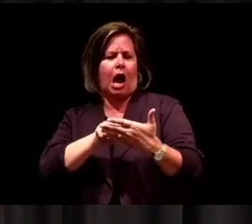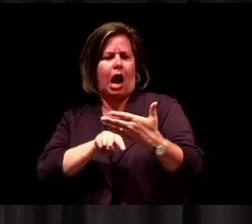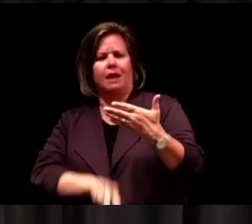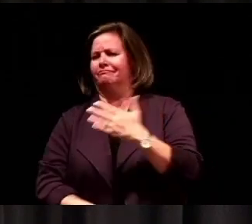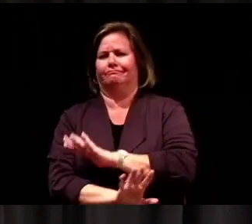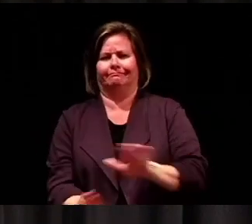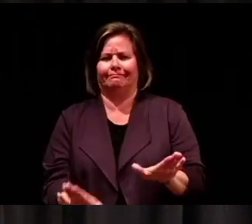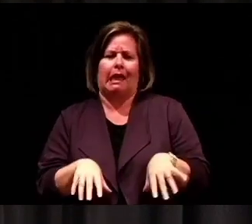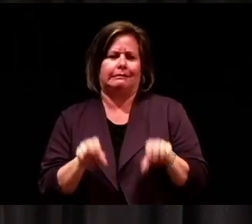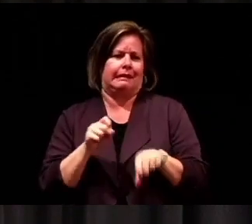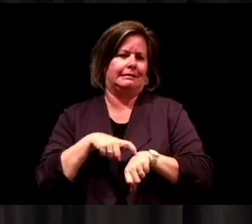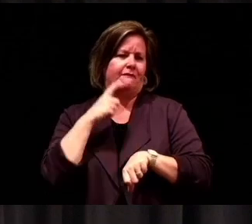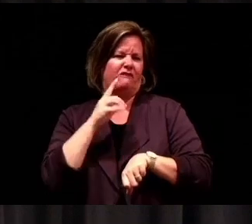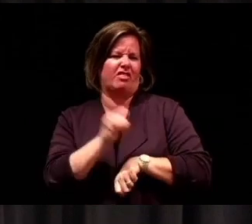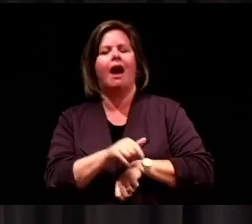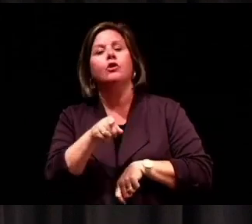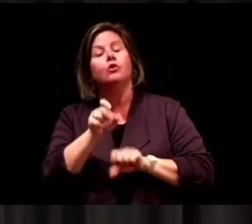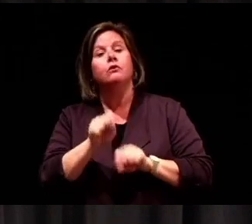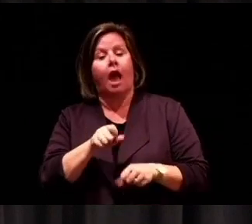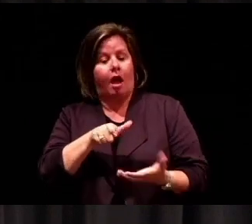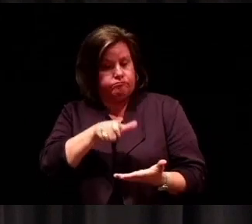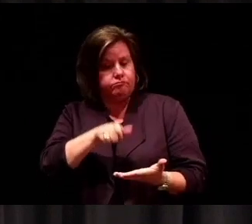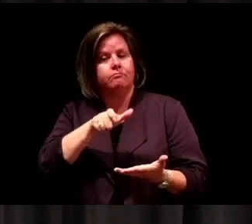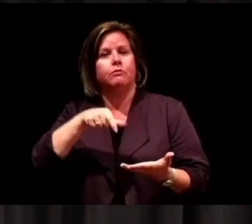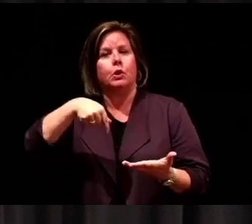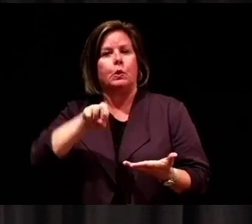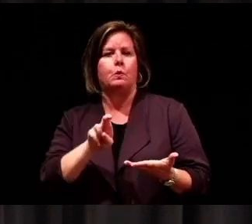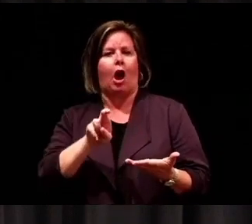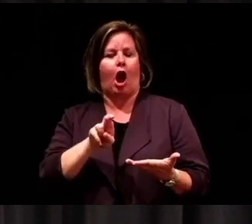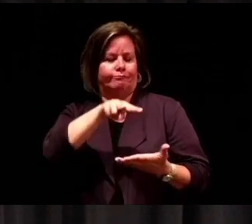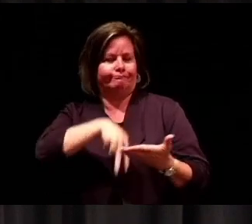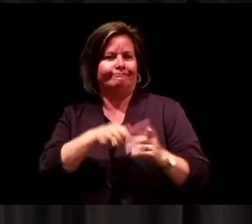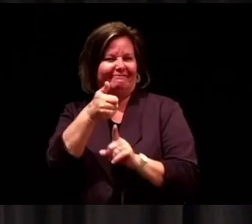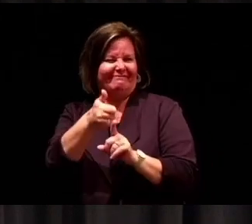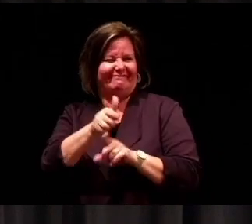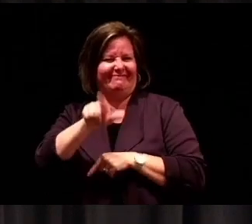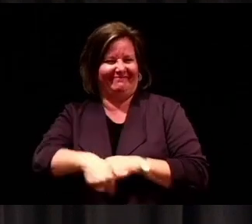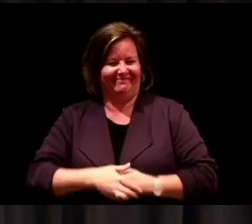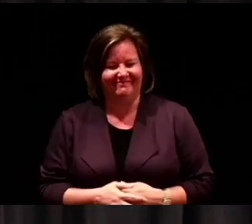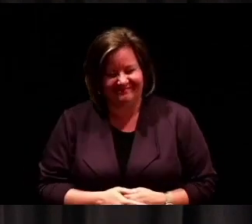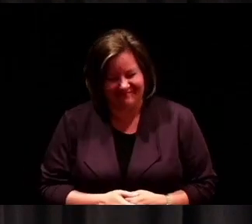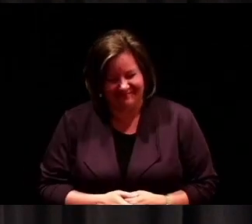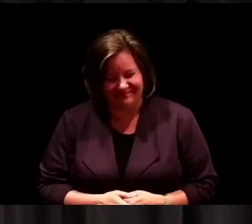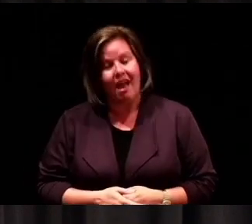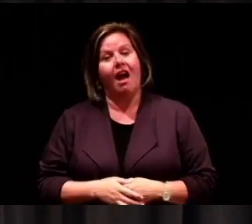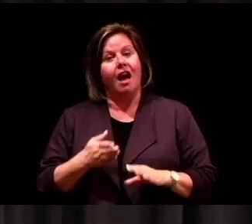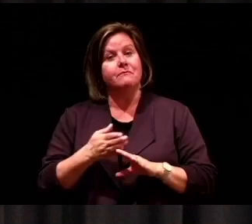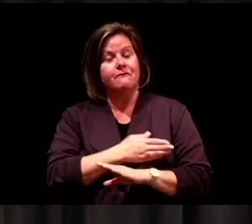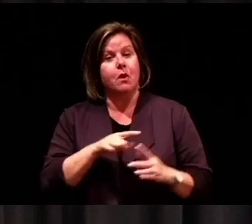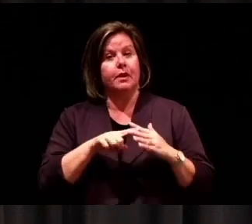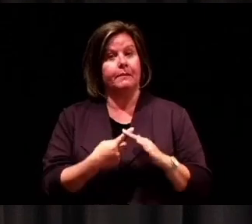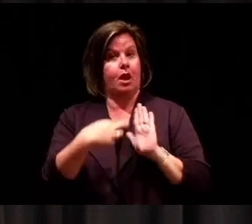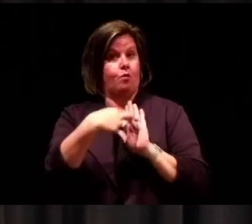enforcement coordinator with the Fair Housing Center of West Michigan and represents that organization within various and quite a few